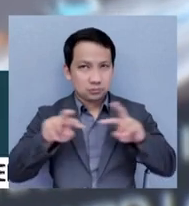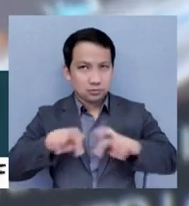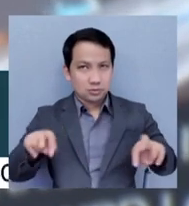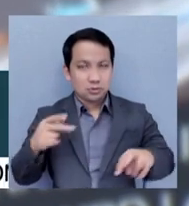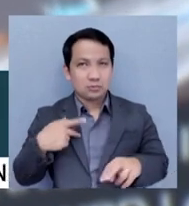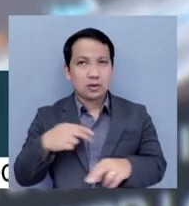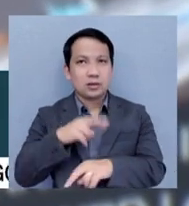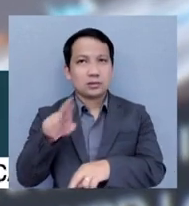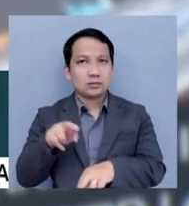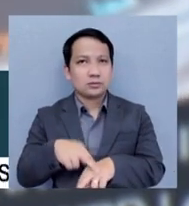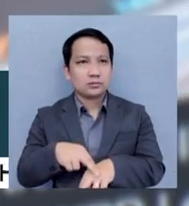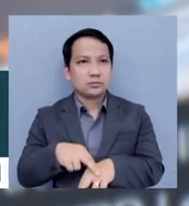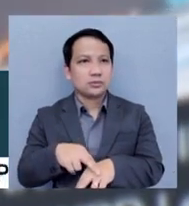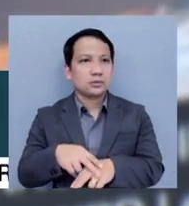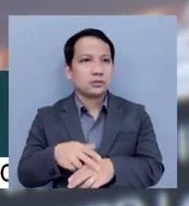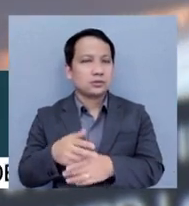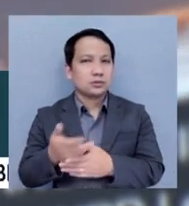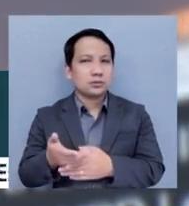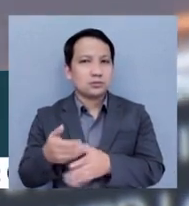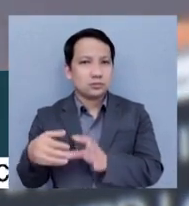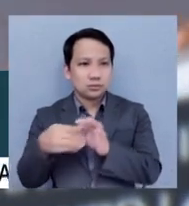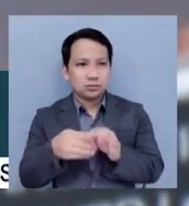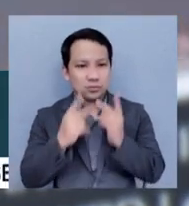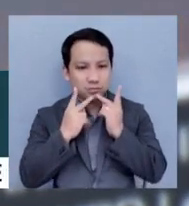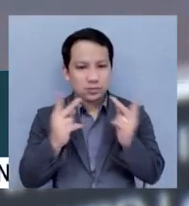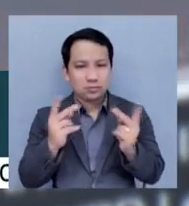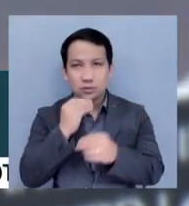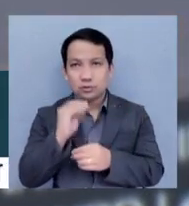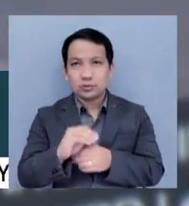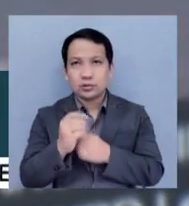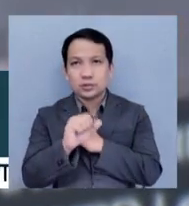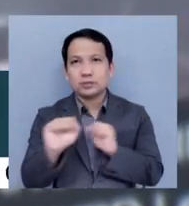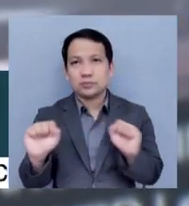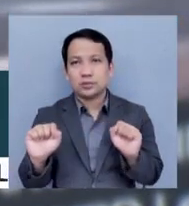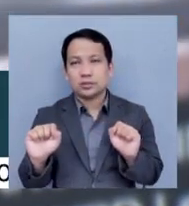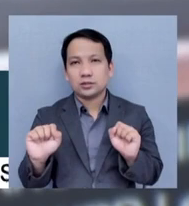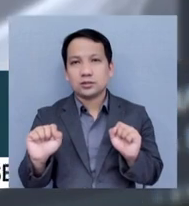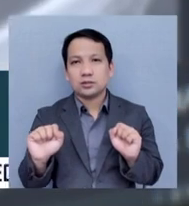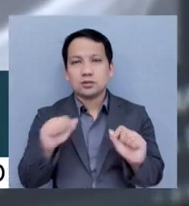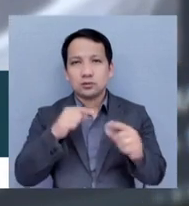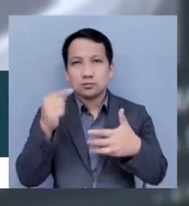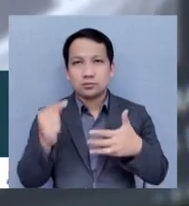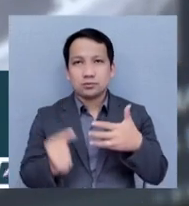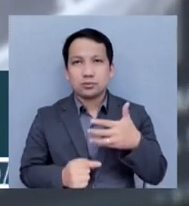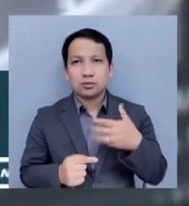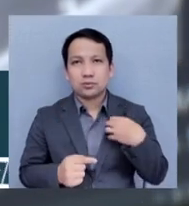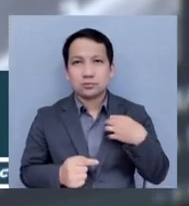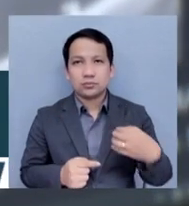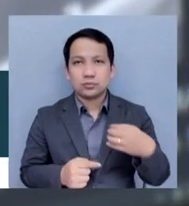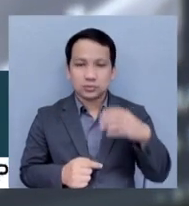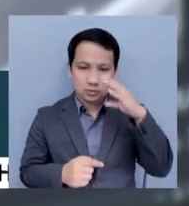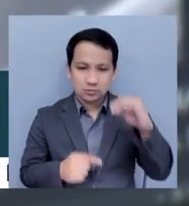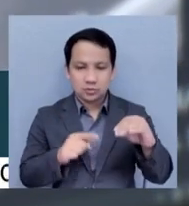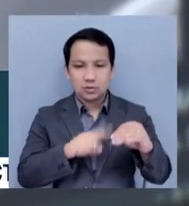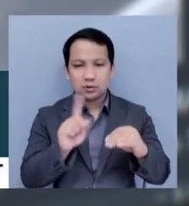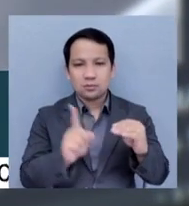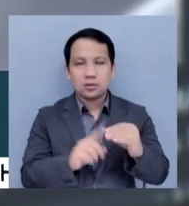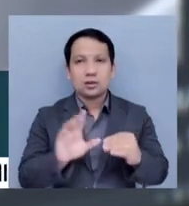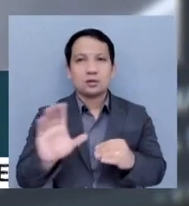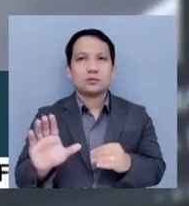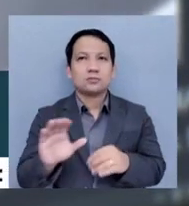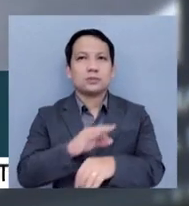region, sa Committee on Public Order and Safety. Okay. These are policemen na nandun sa